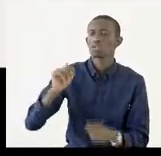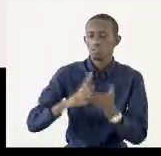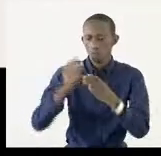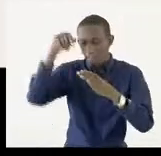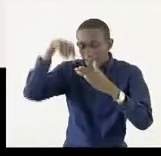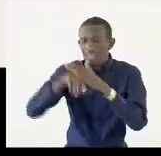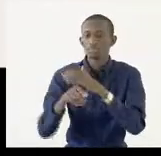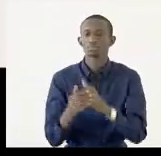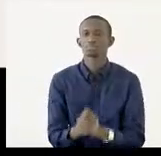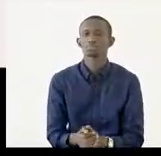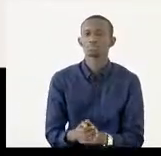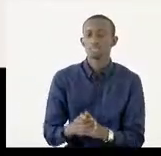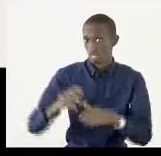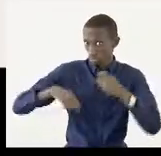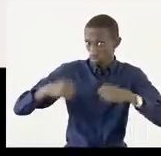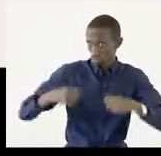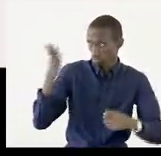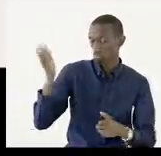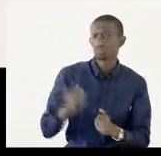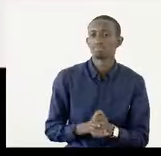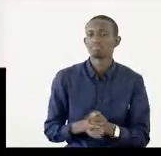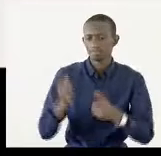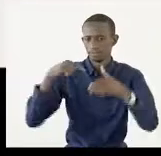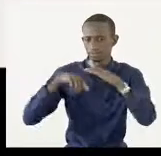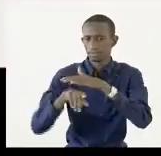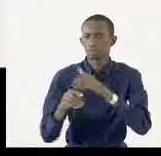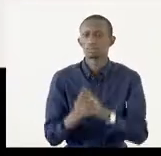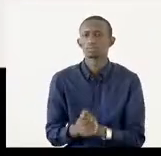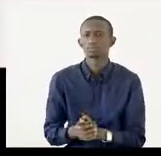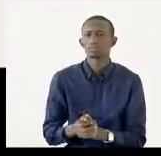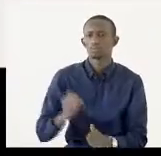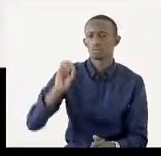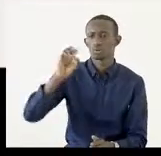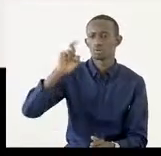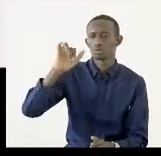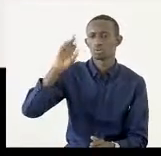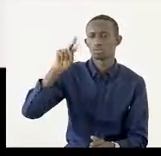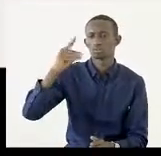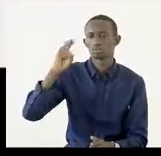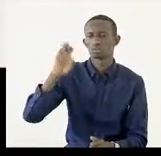tube. So this reaction is under oxidation reactions of